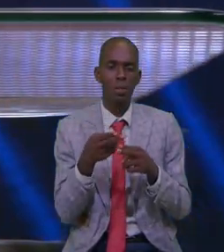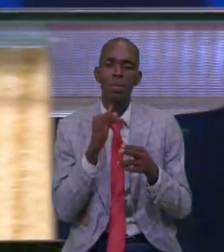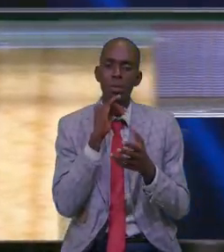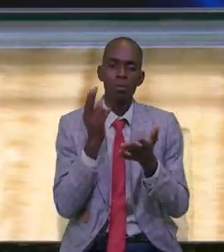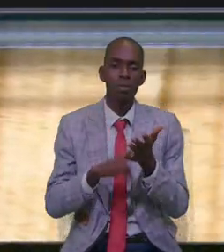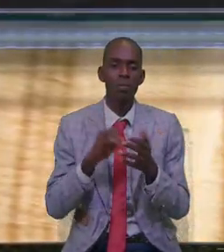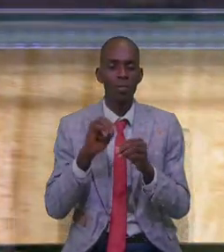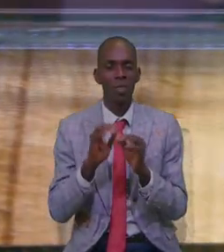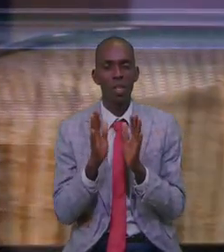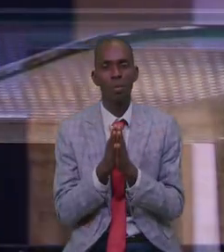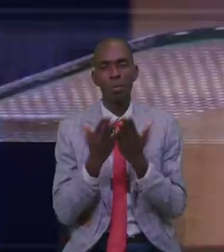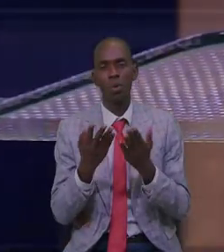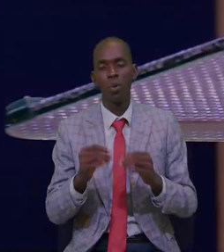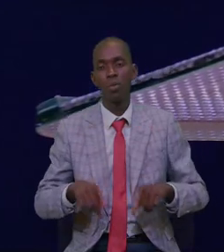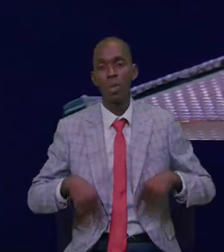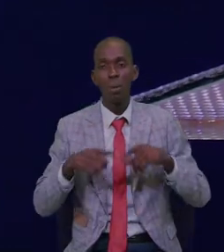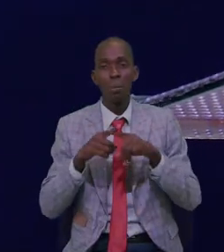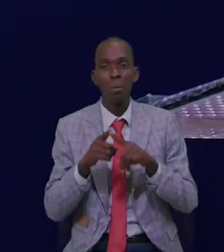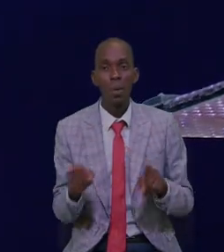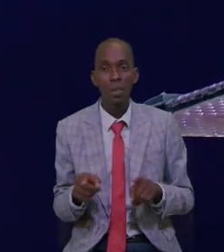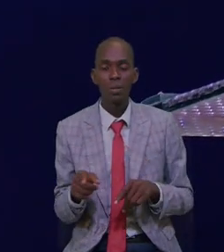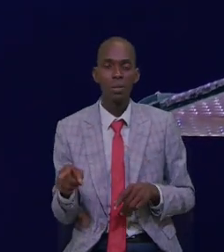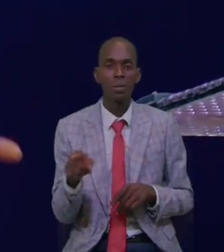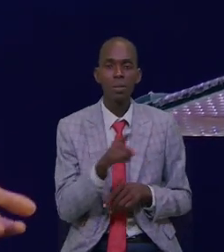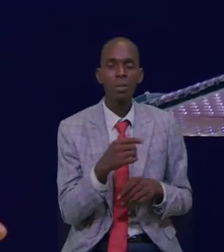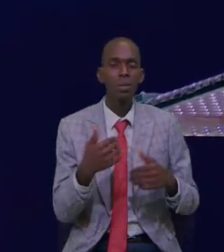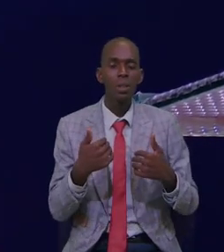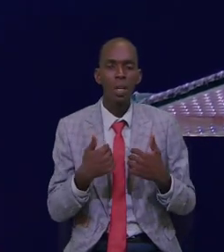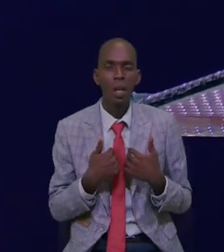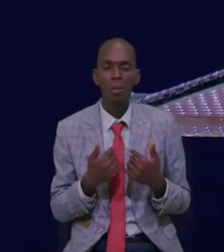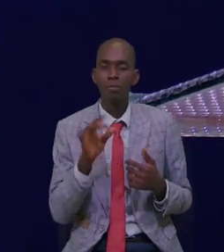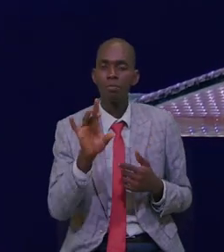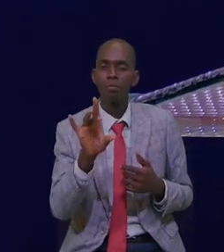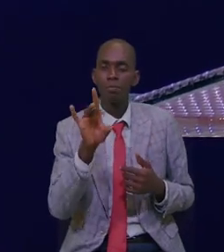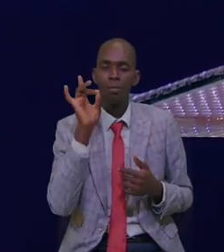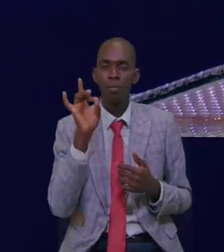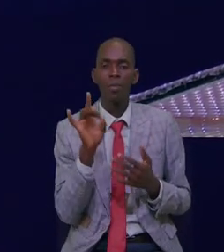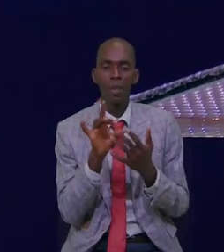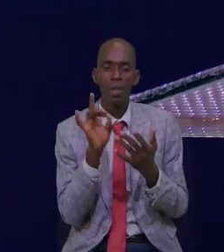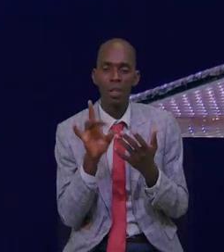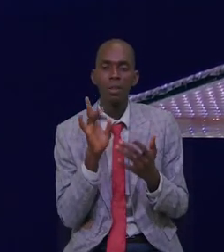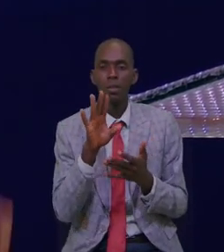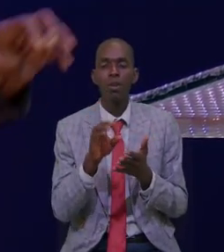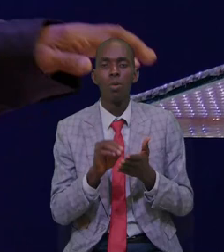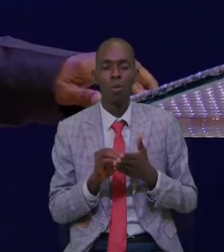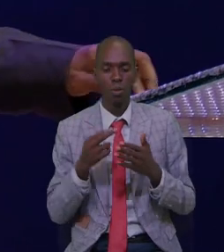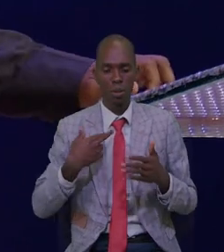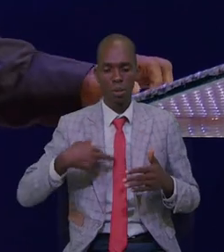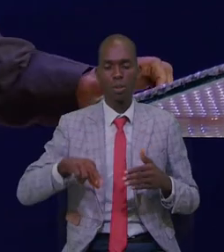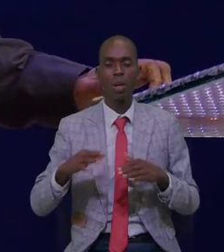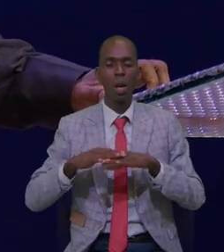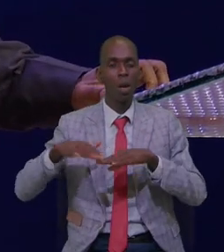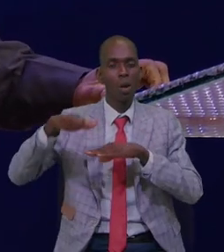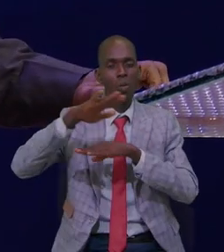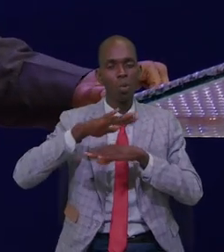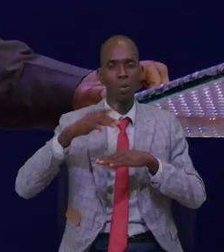of life. But they have preferred their own religion above the righteousness and